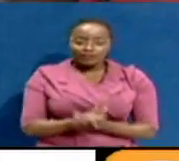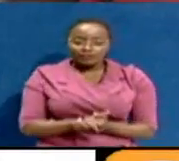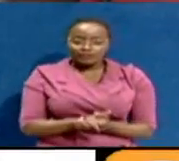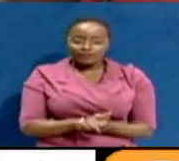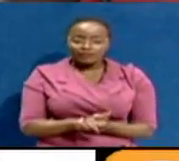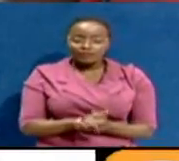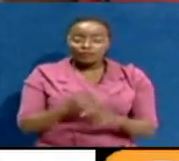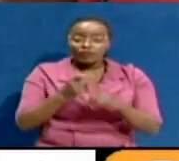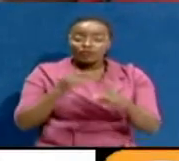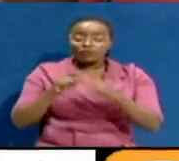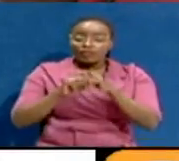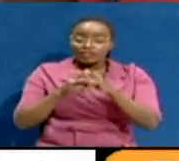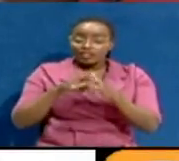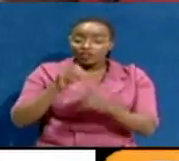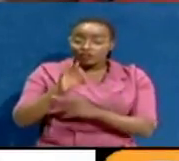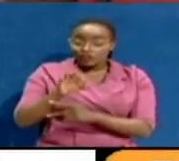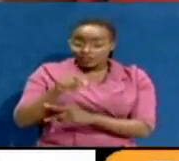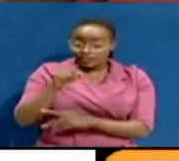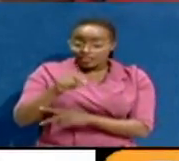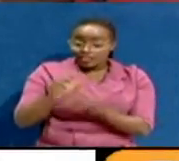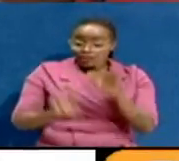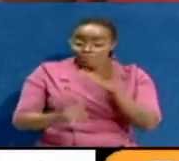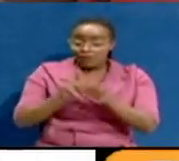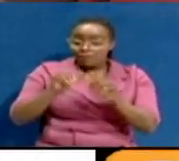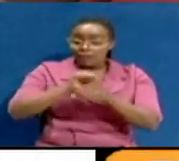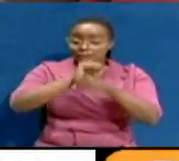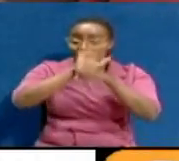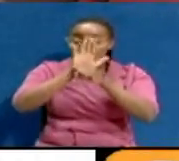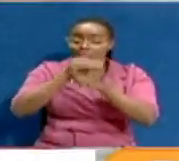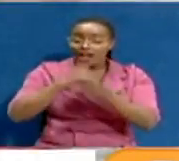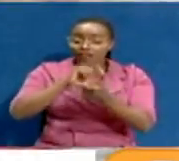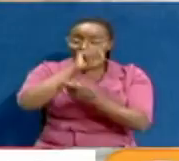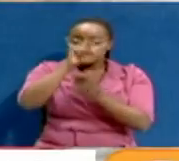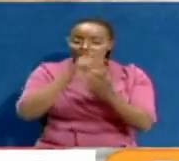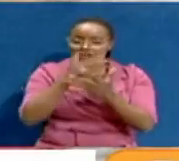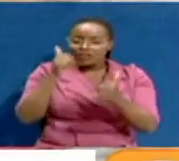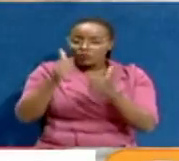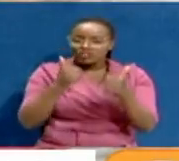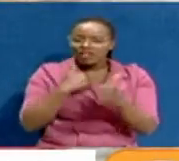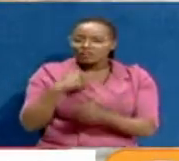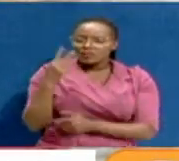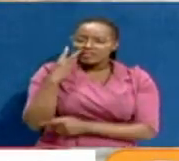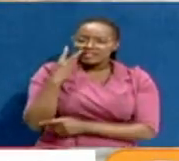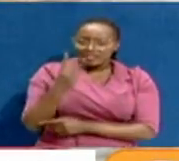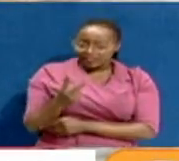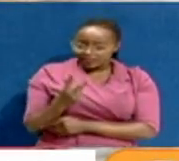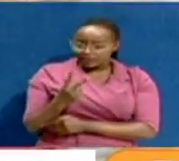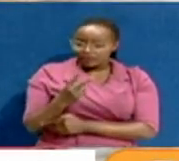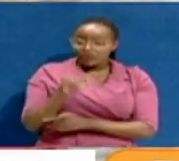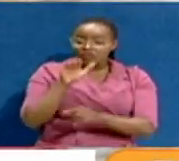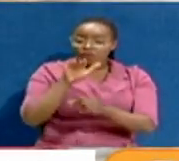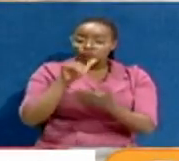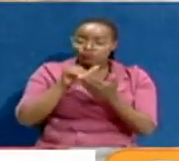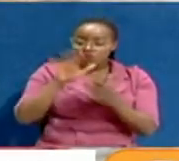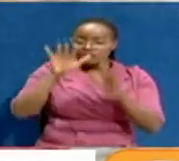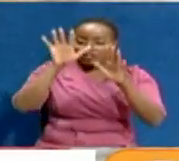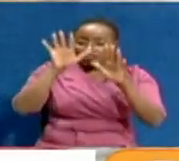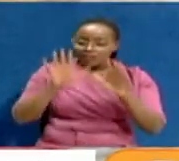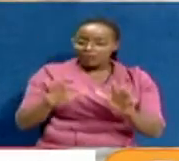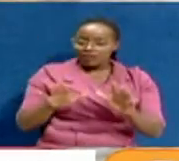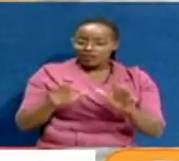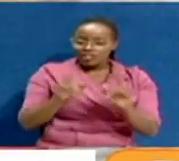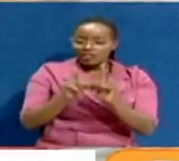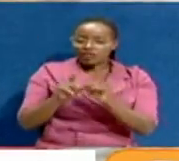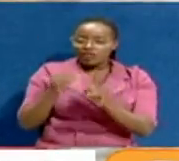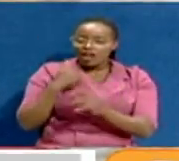So actually from the beginning of this outbreak, there are certain things that have been noted to be, the most significant risk factors